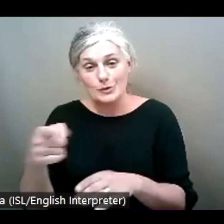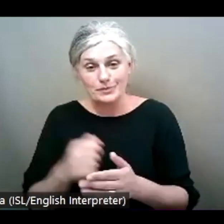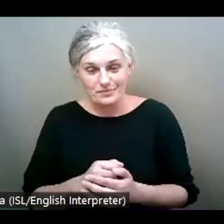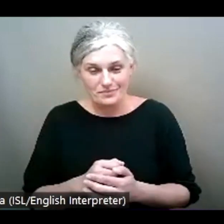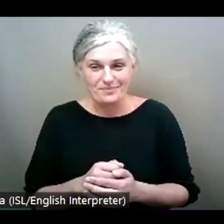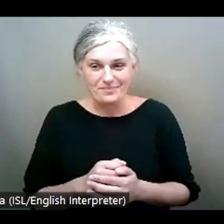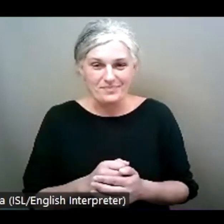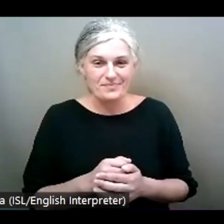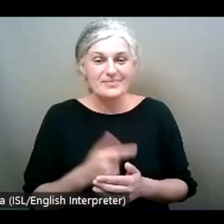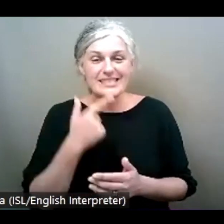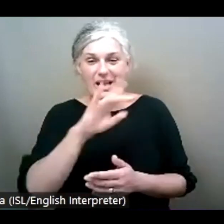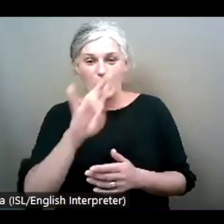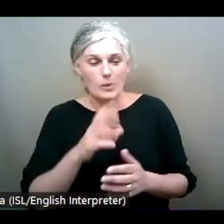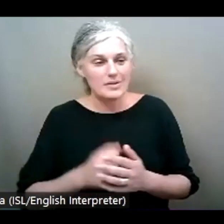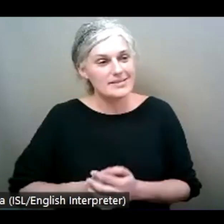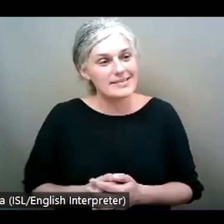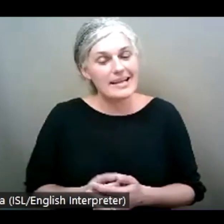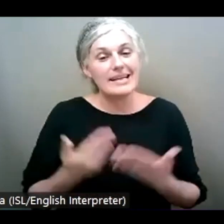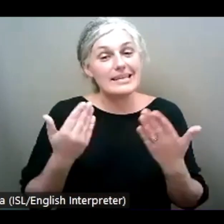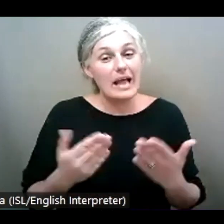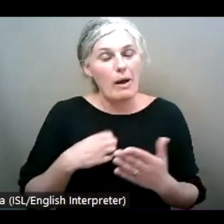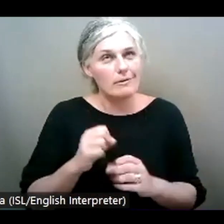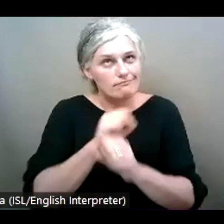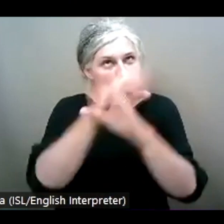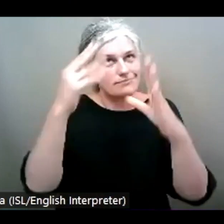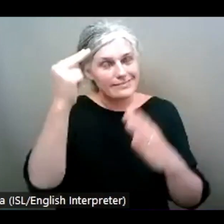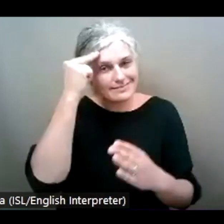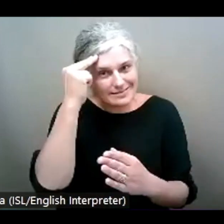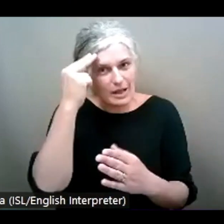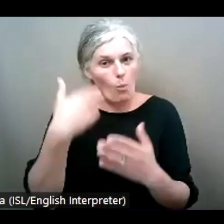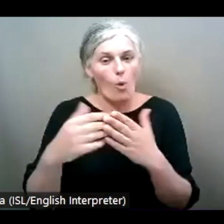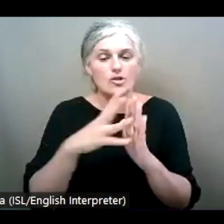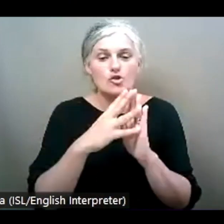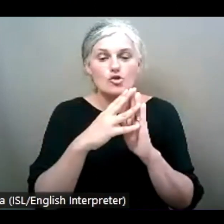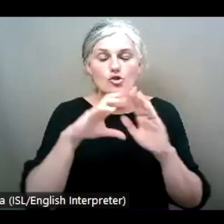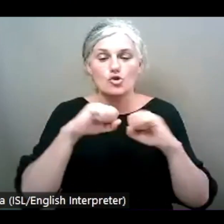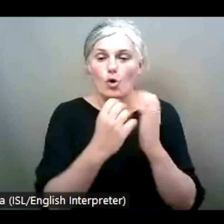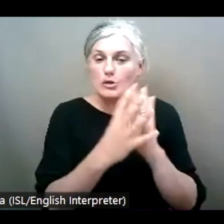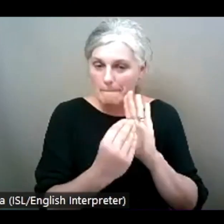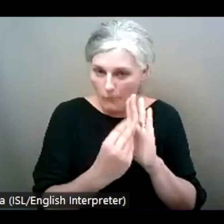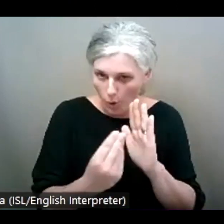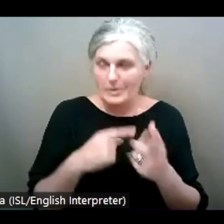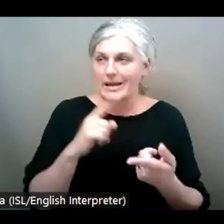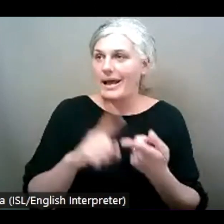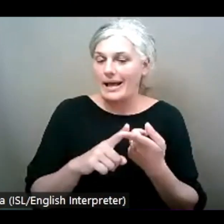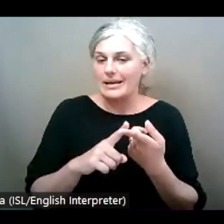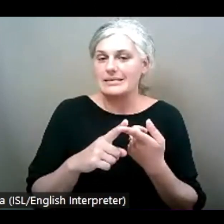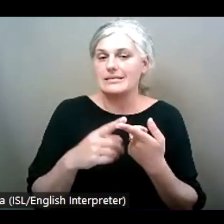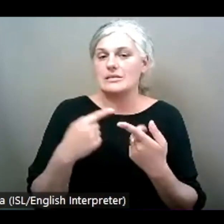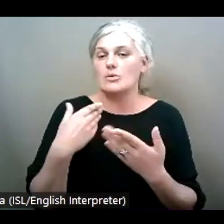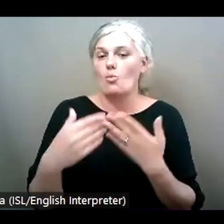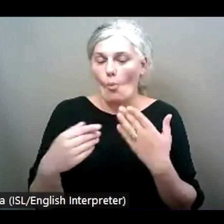right? So now that we have an idea what the social model is, we have an idea what the medical model is.